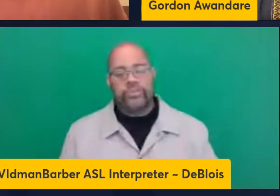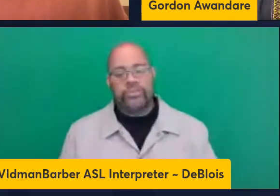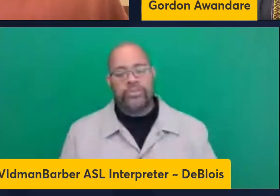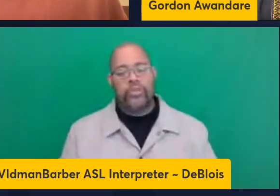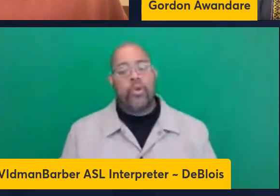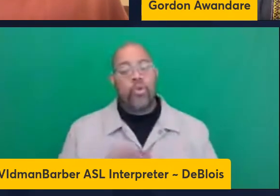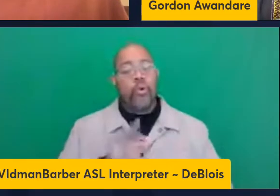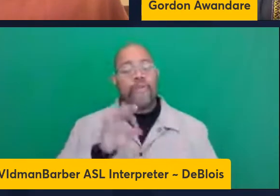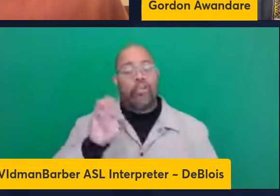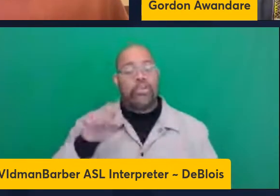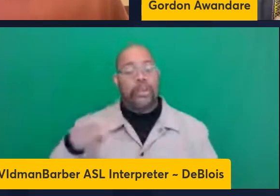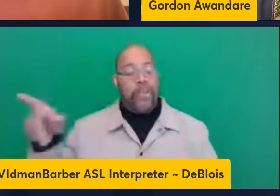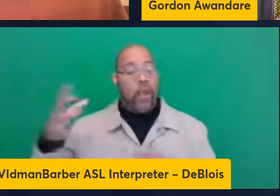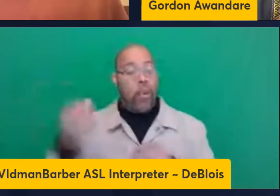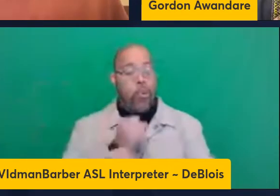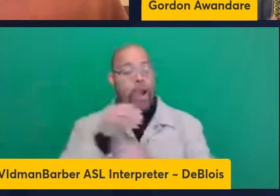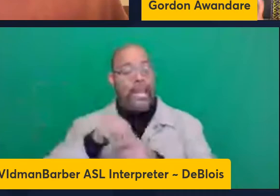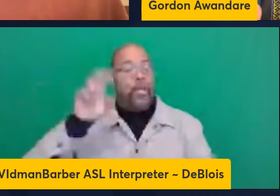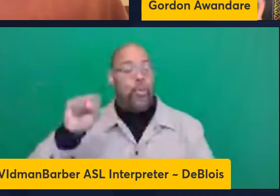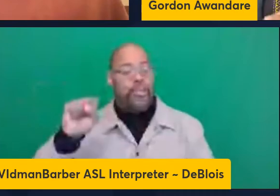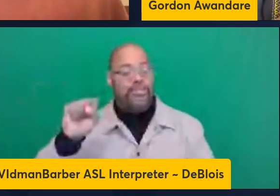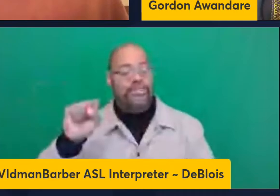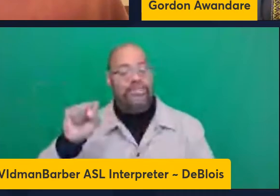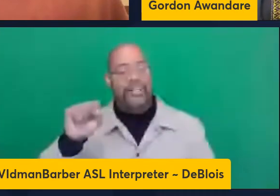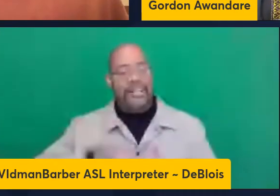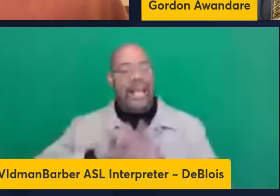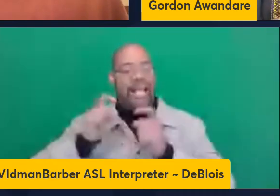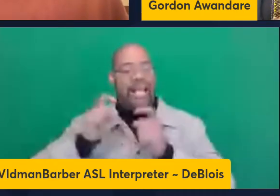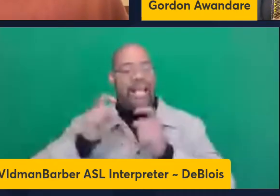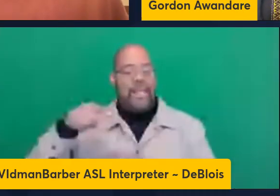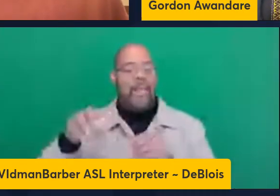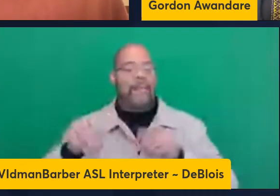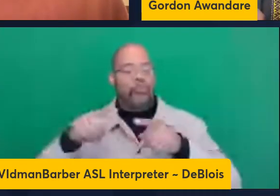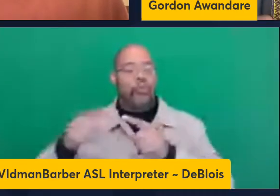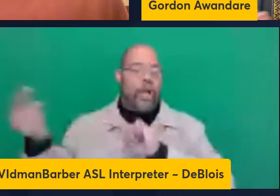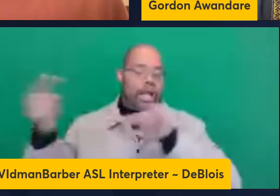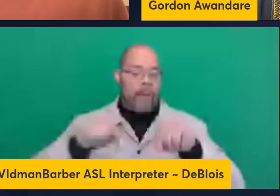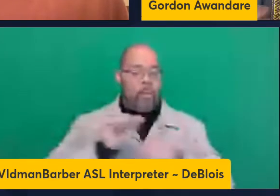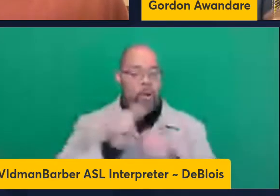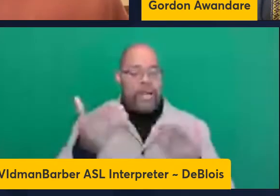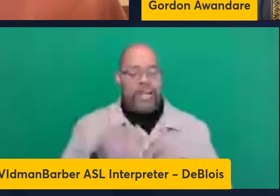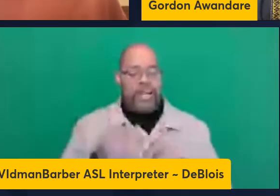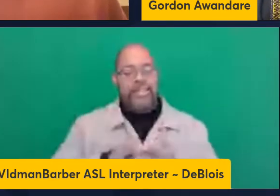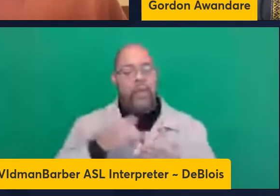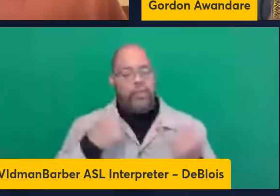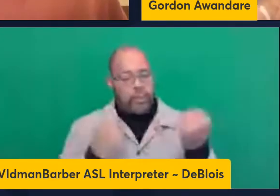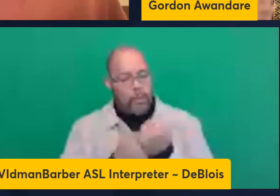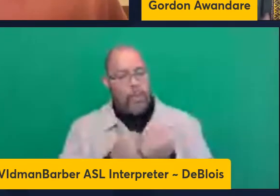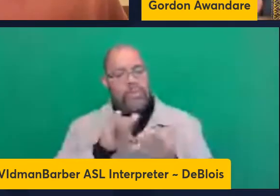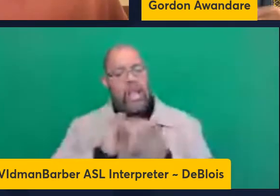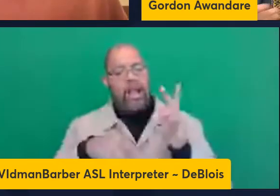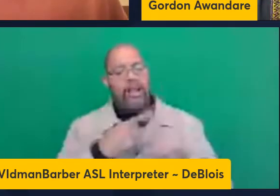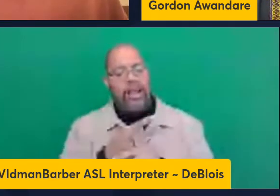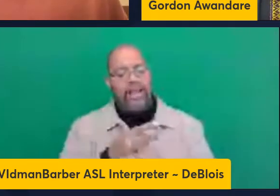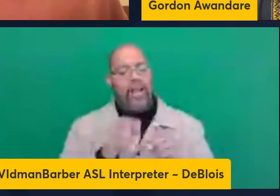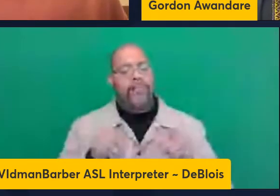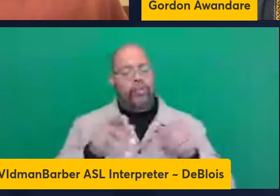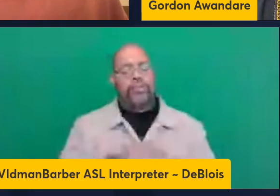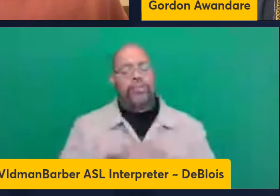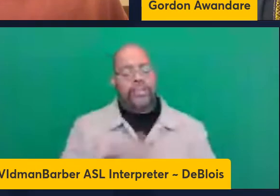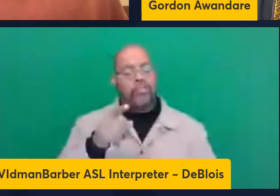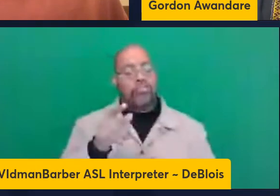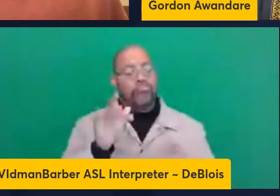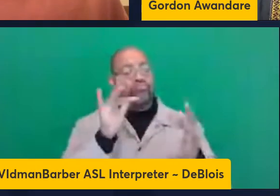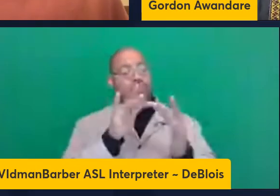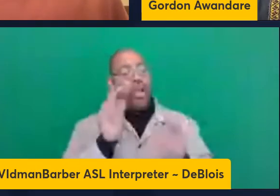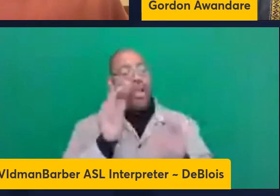that they won in the US that gave them an opportunity to come and work here. And we support those type of applications. So if you reach out to